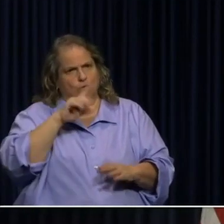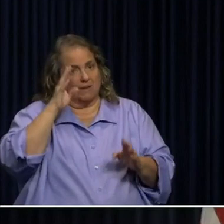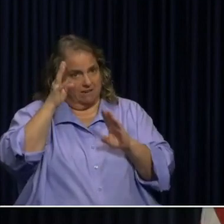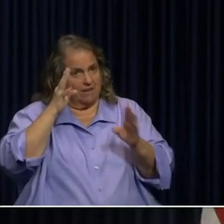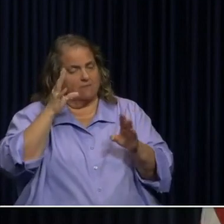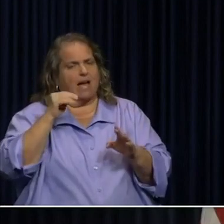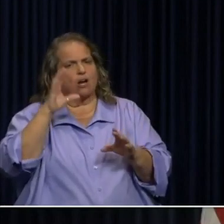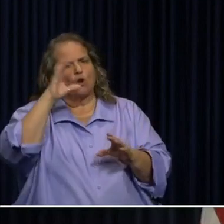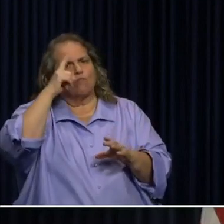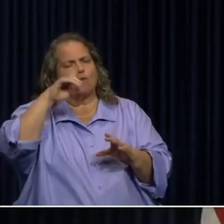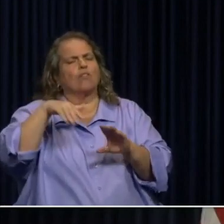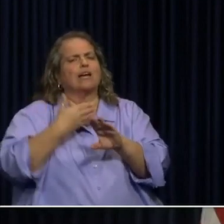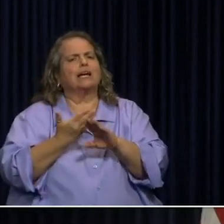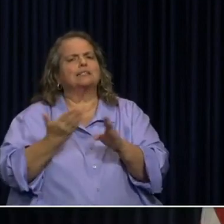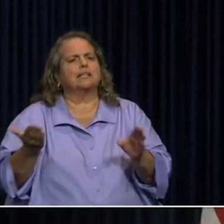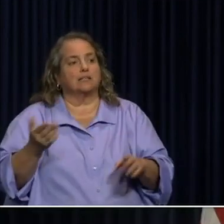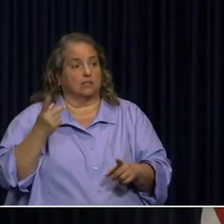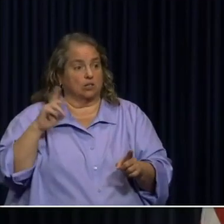Stack?